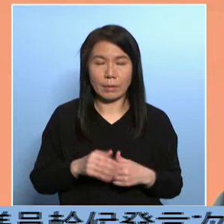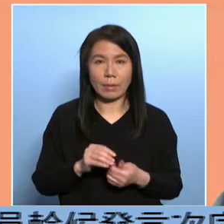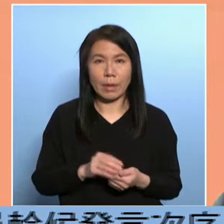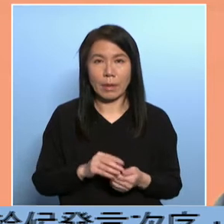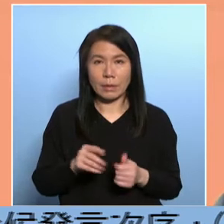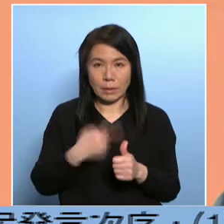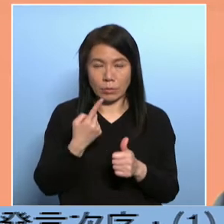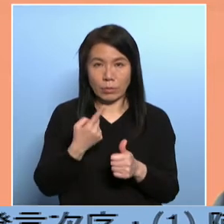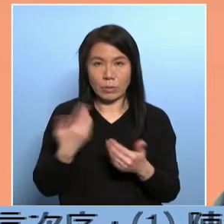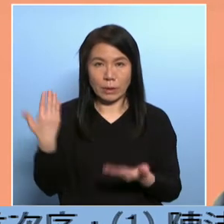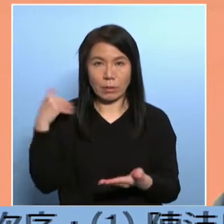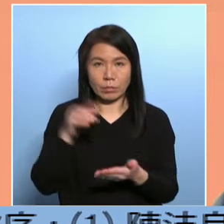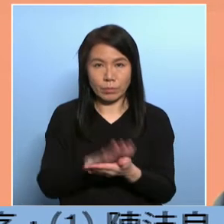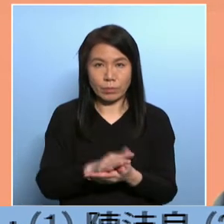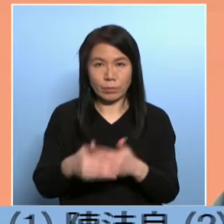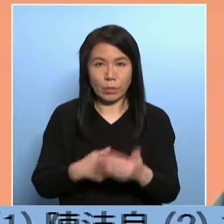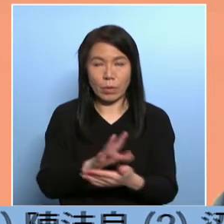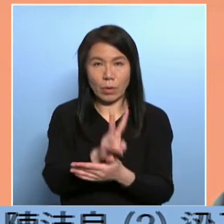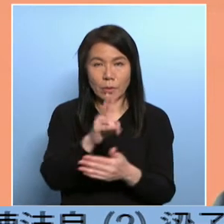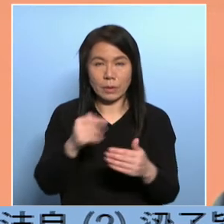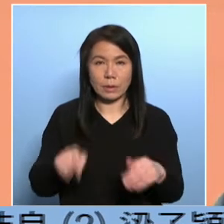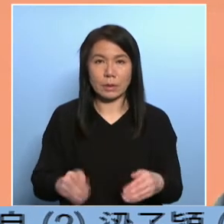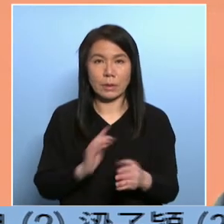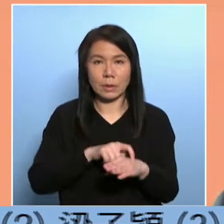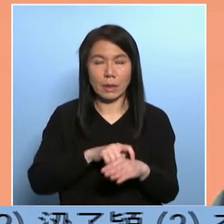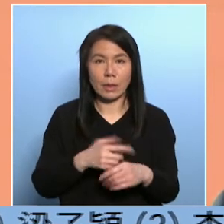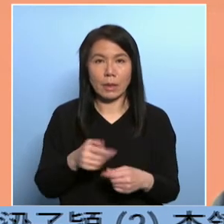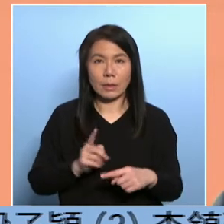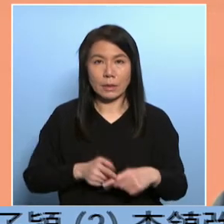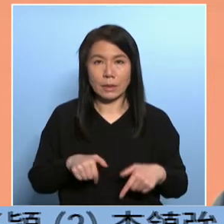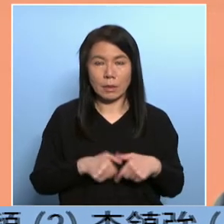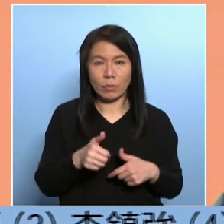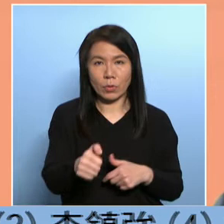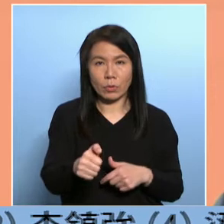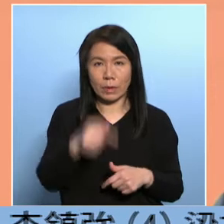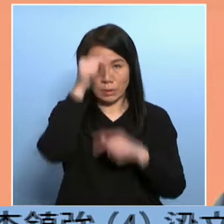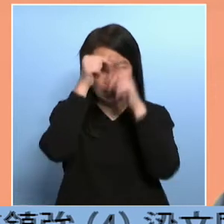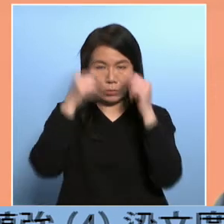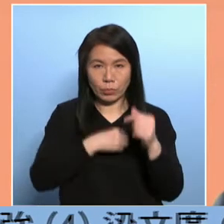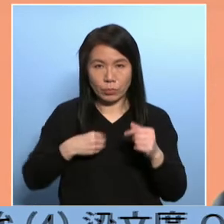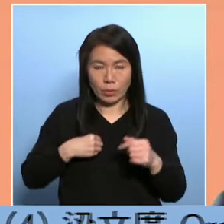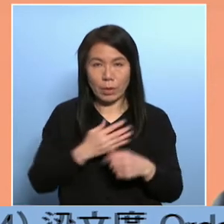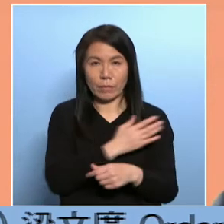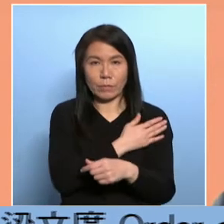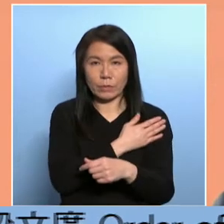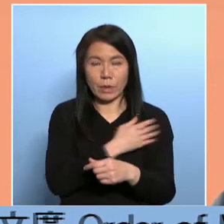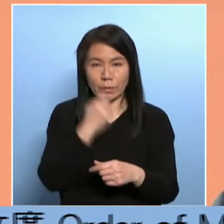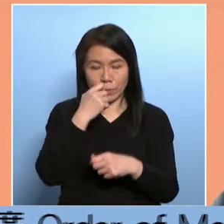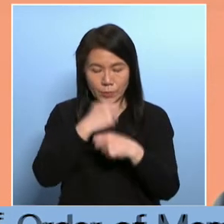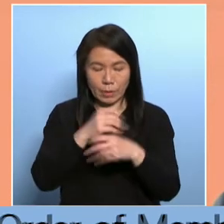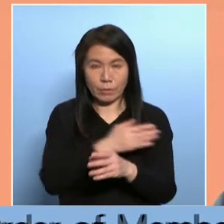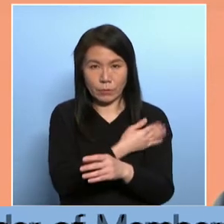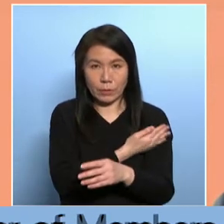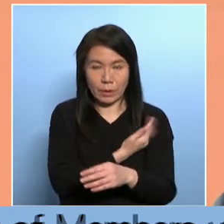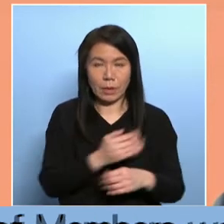we had the first imported COVID case. It's been 2 years since. Here, I would like to express my heartfelt gratitude to the